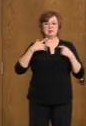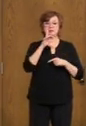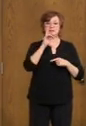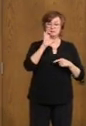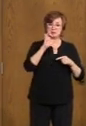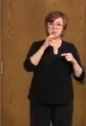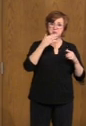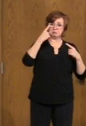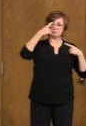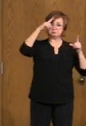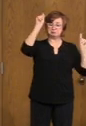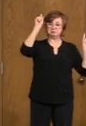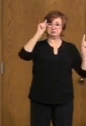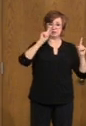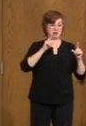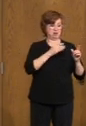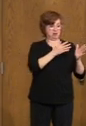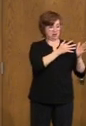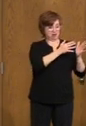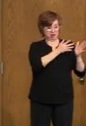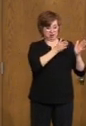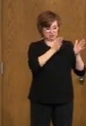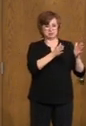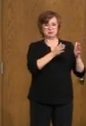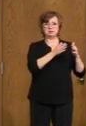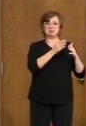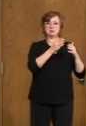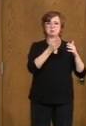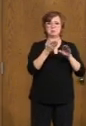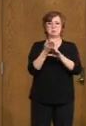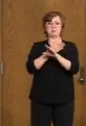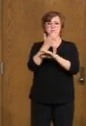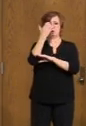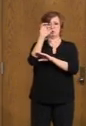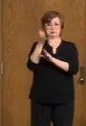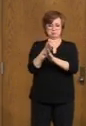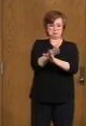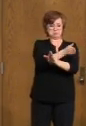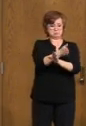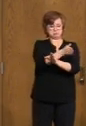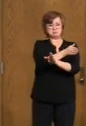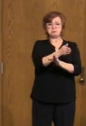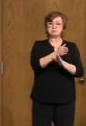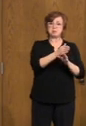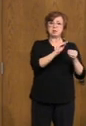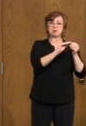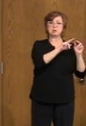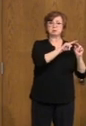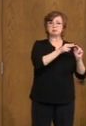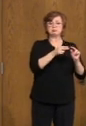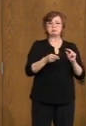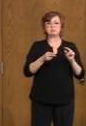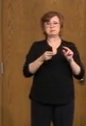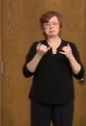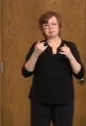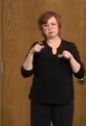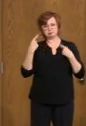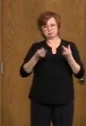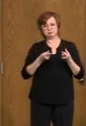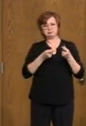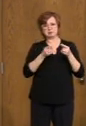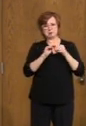of December up to and heading into the holiday season. We have seen a bump since then, but we are more recently seeing